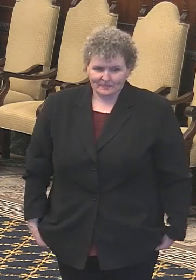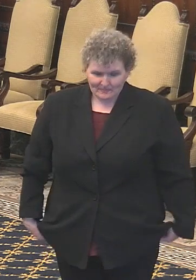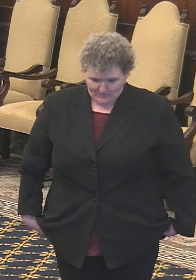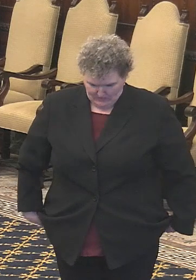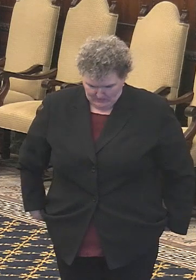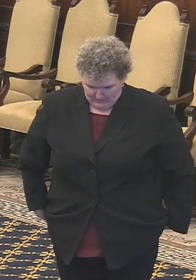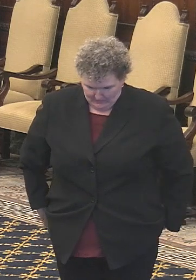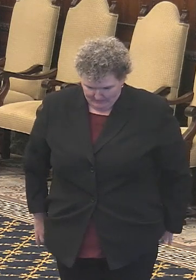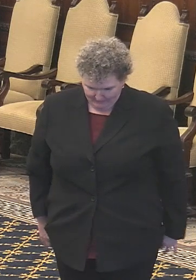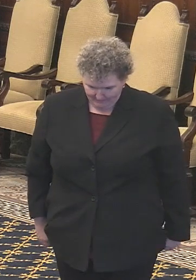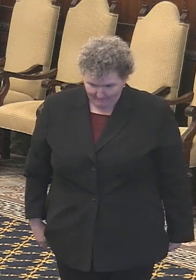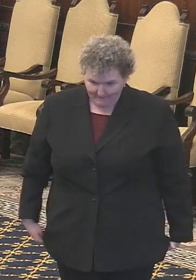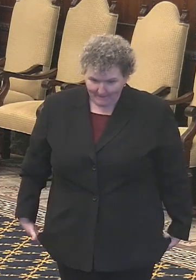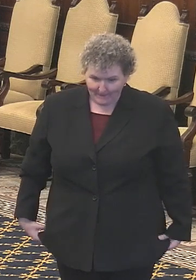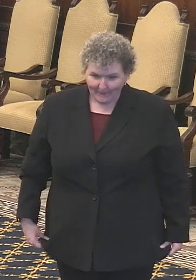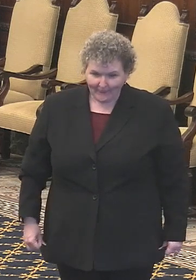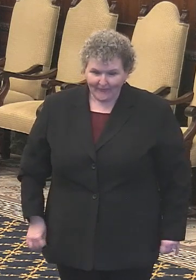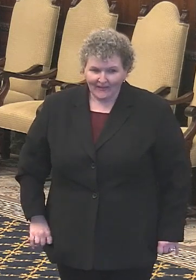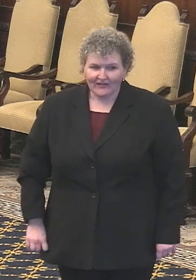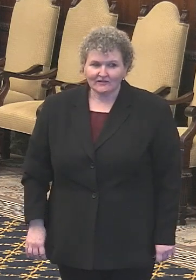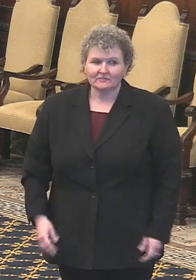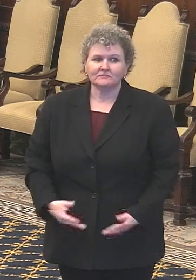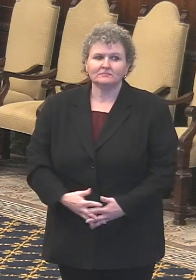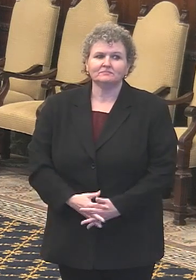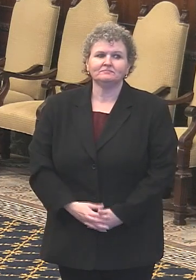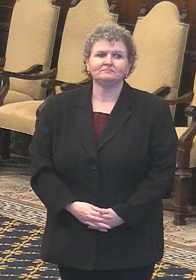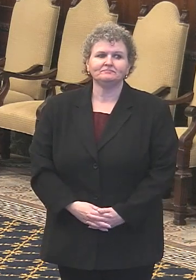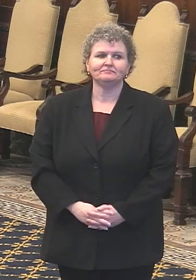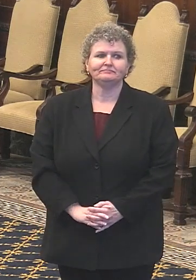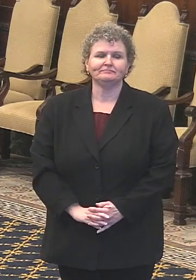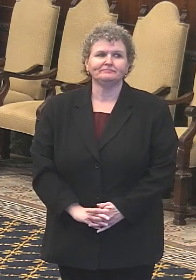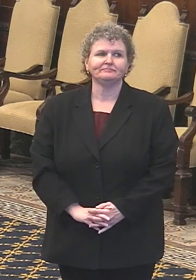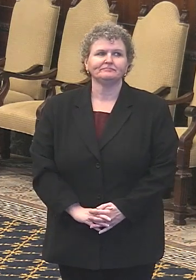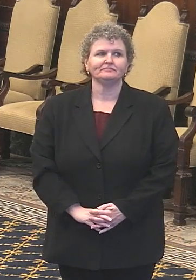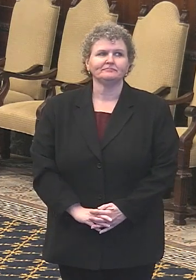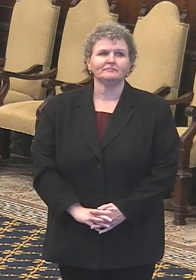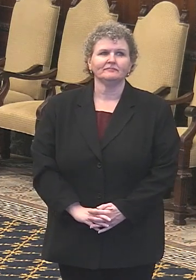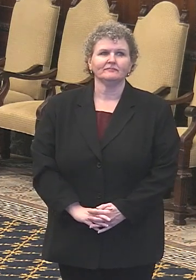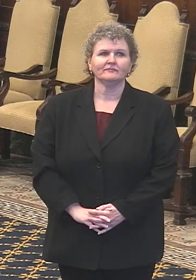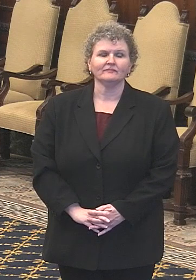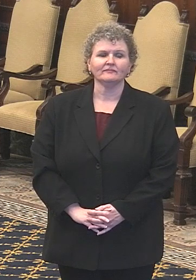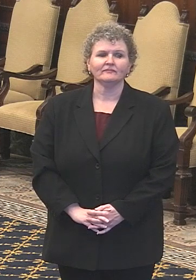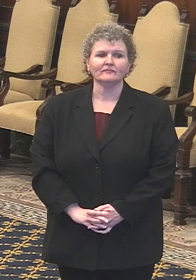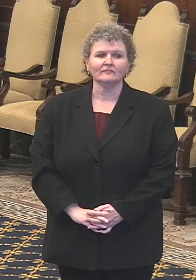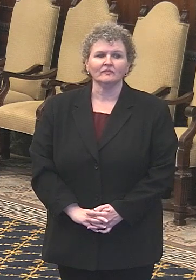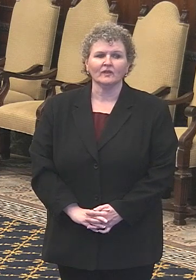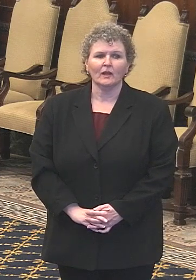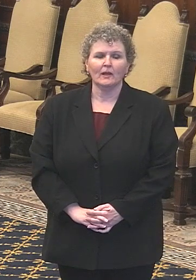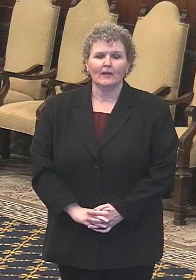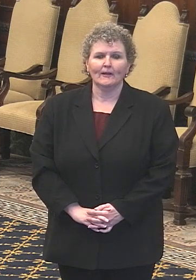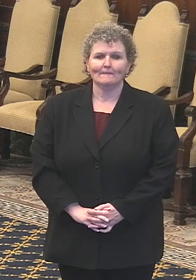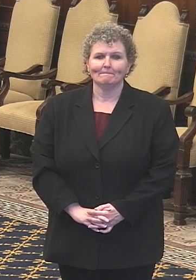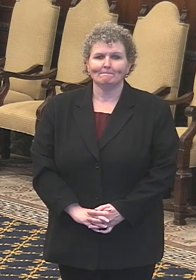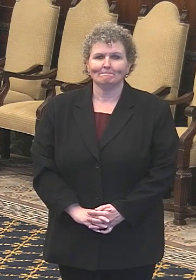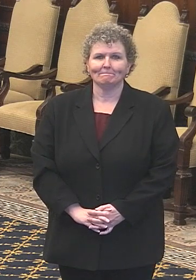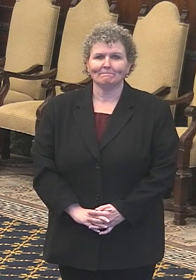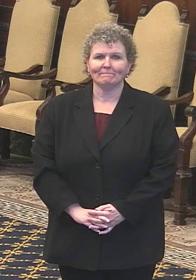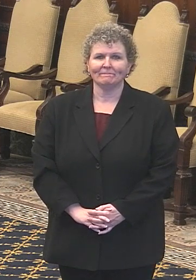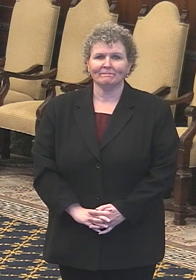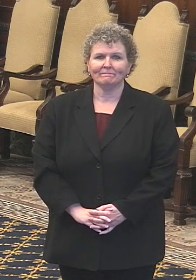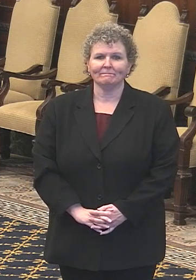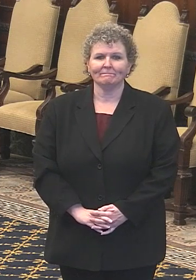were just a month or two ago. But it's also not helpful when the White House keeps sending mixed messages that